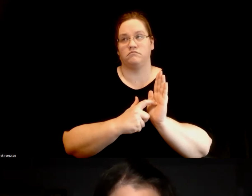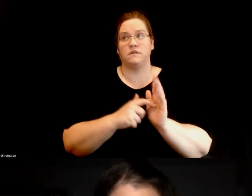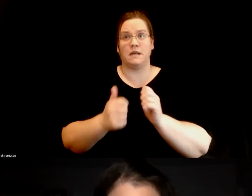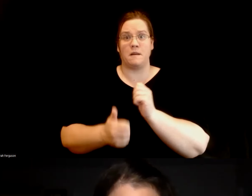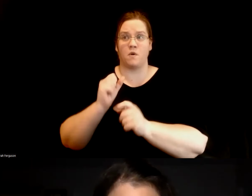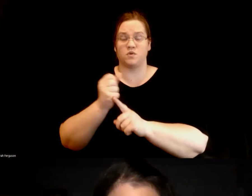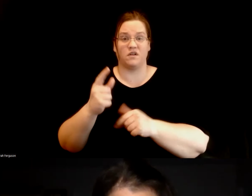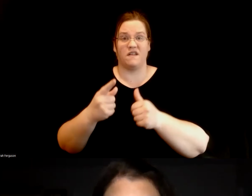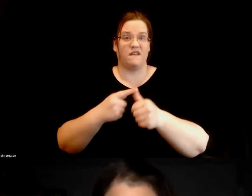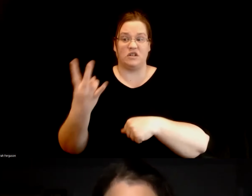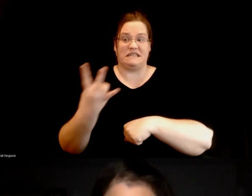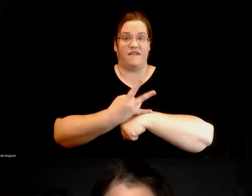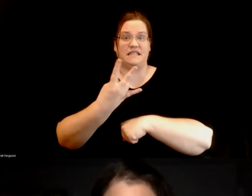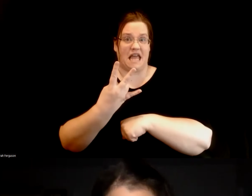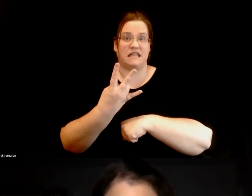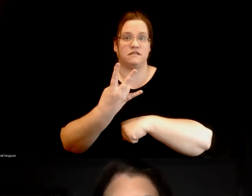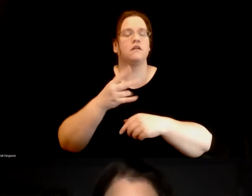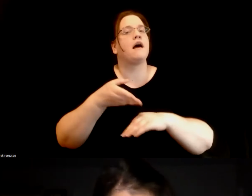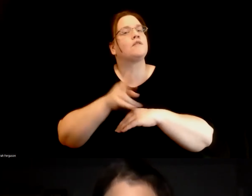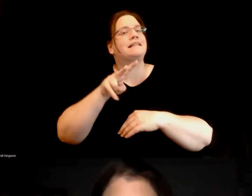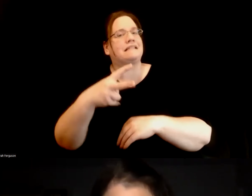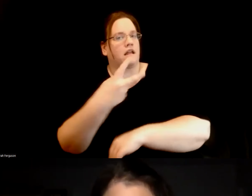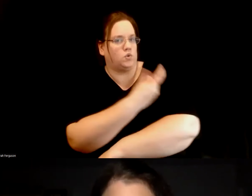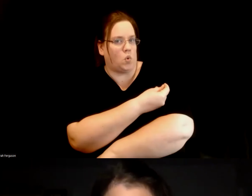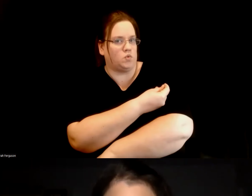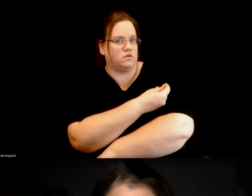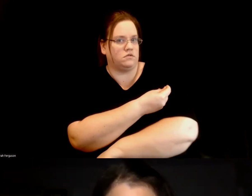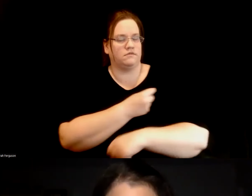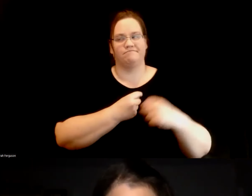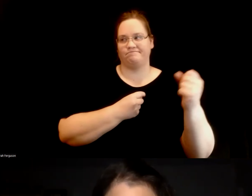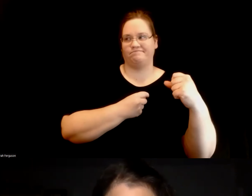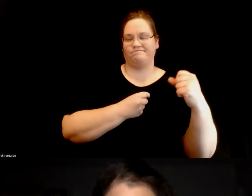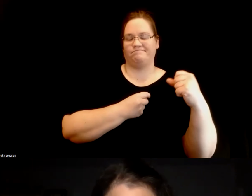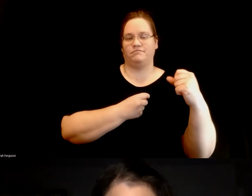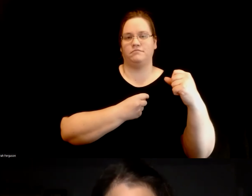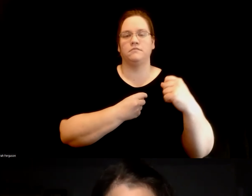in the first 7 days after the second dose. Yep. For the